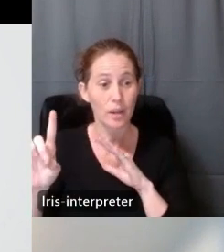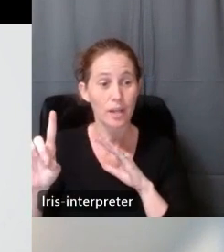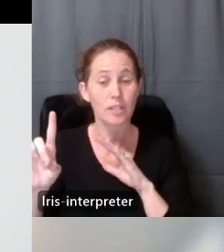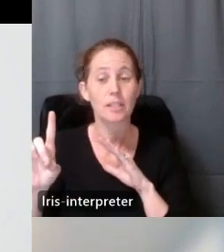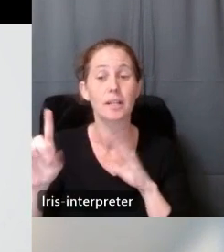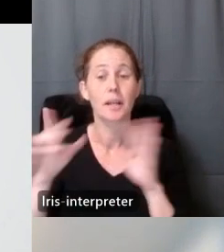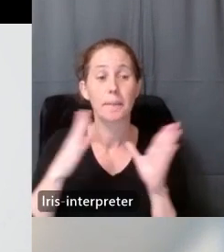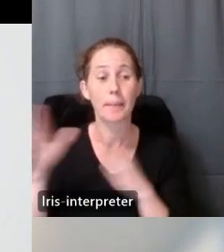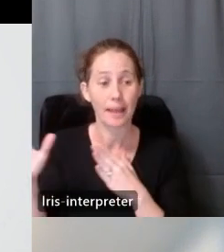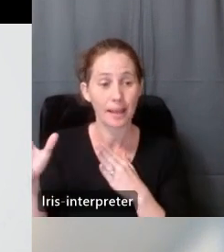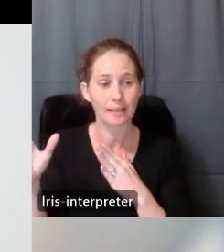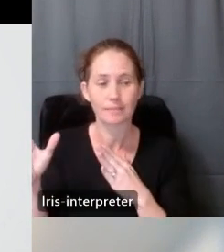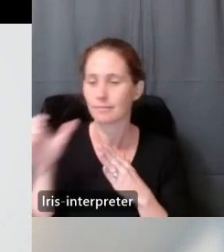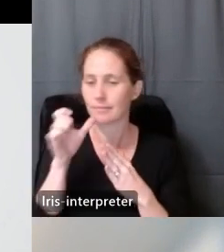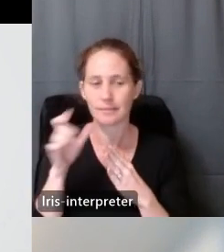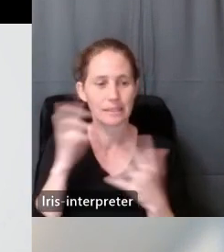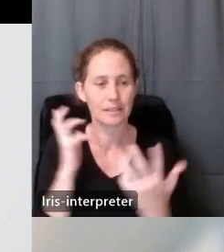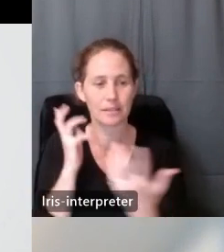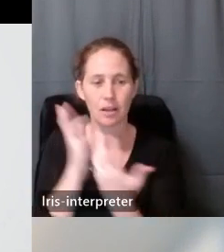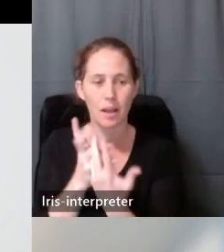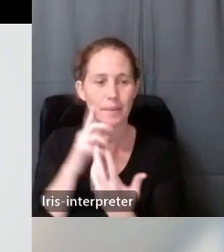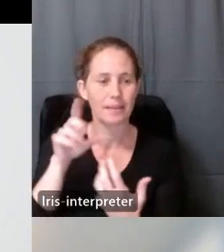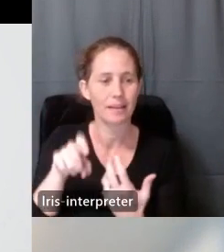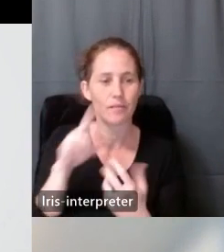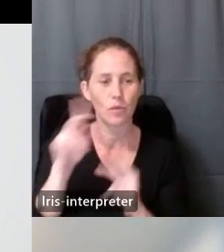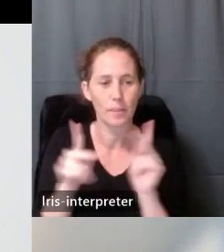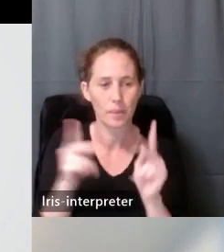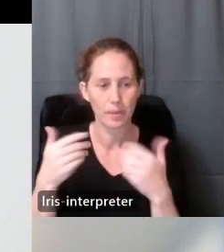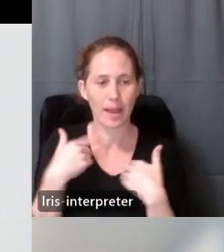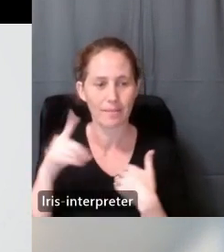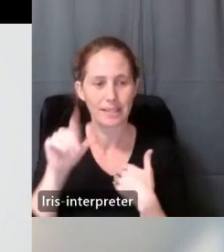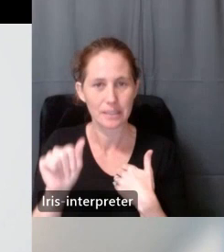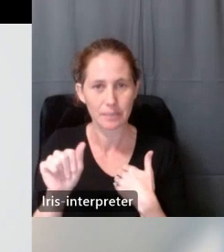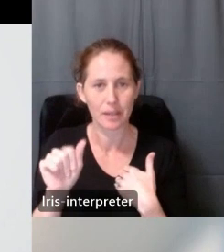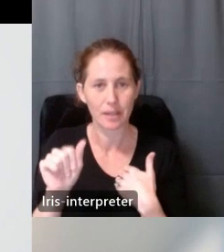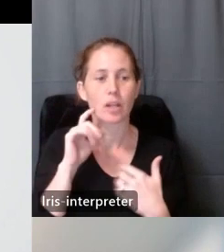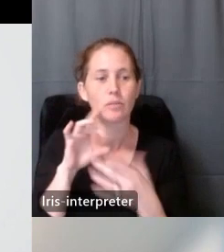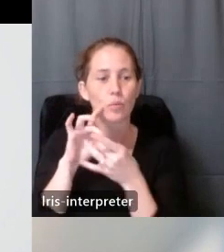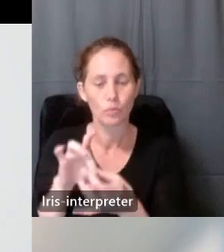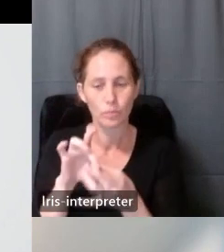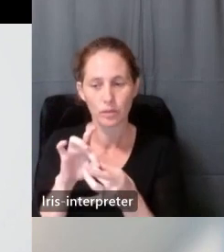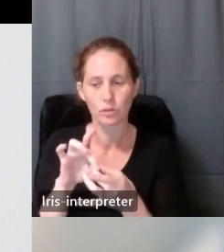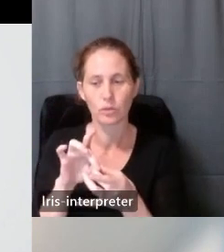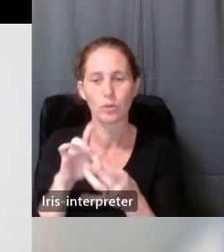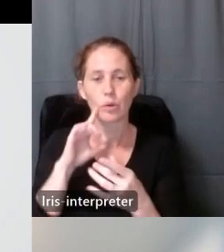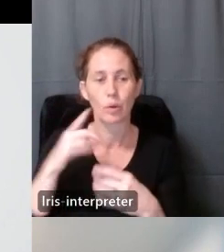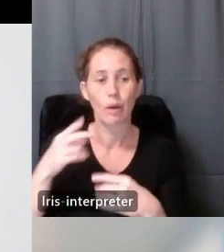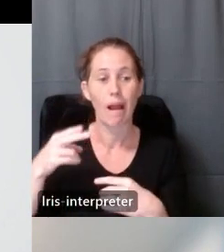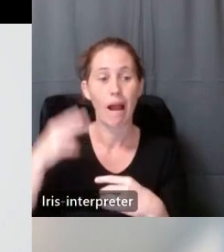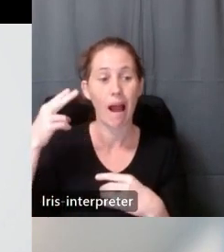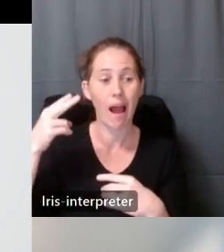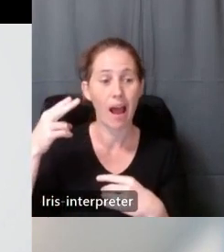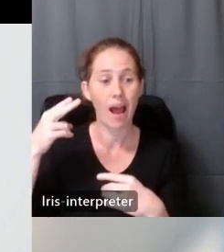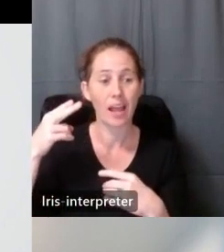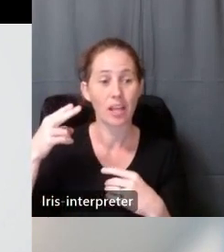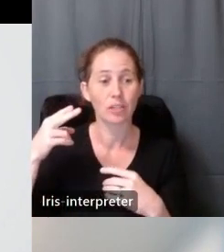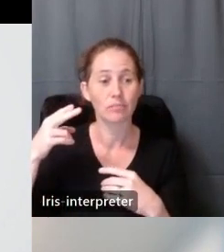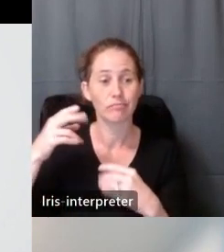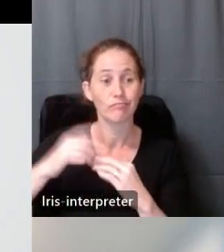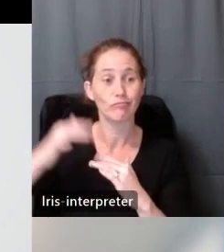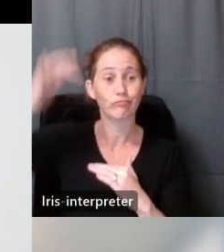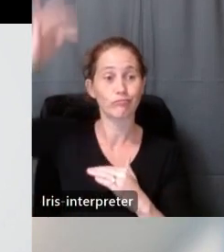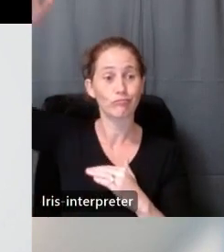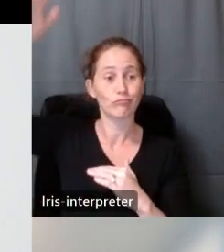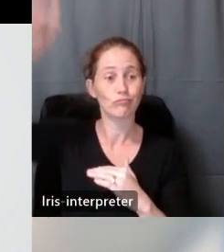plans did not accommodate the needs of people with disabilities with respect to high-rise evacuation and